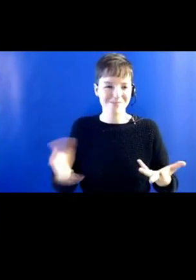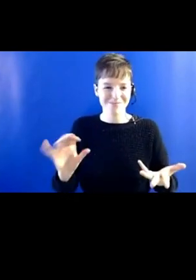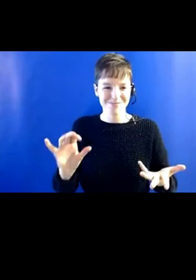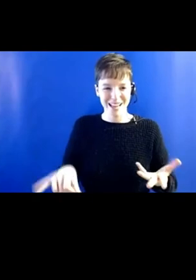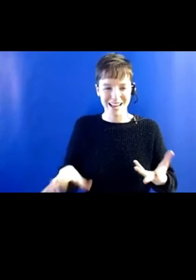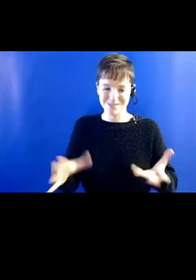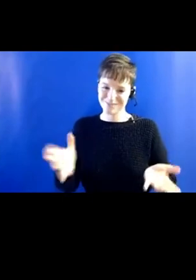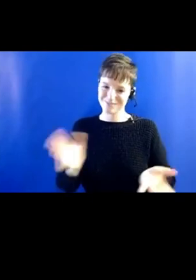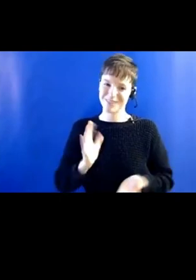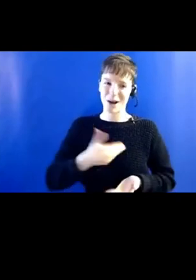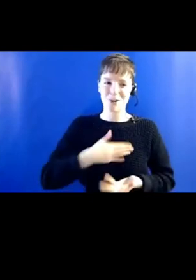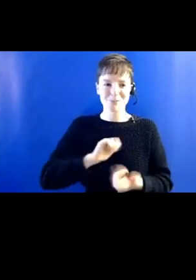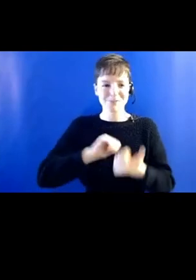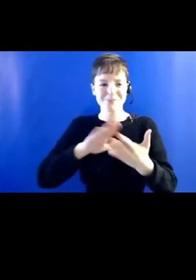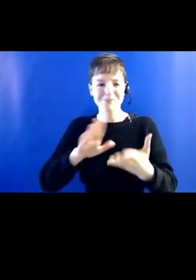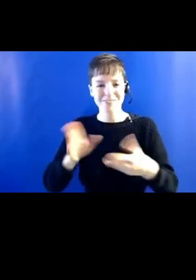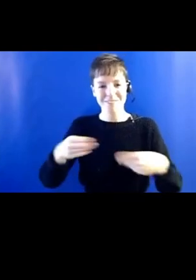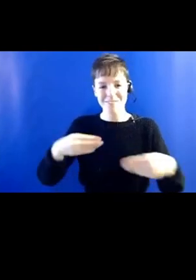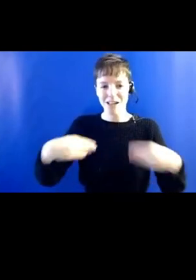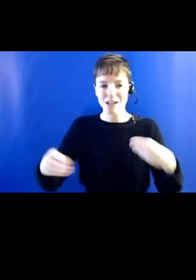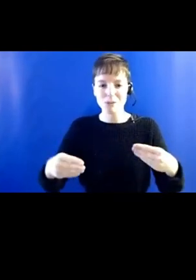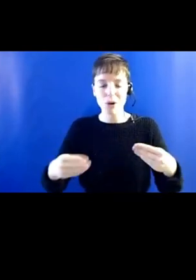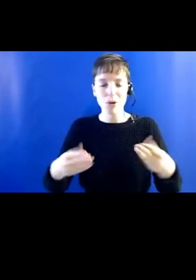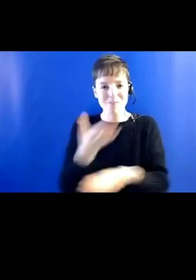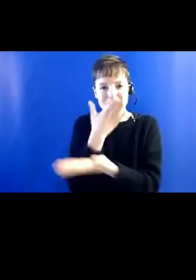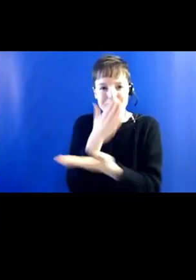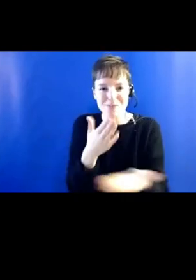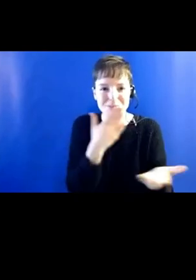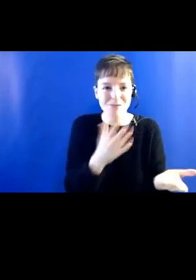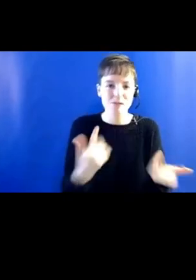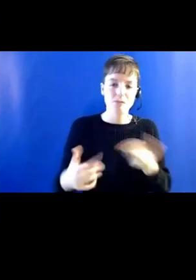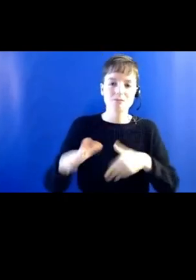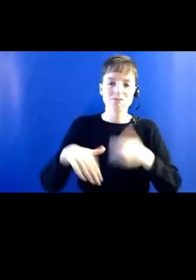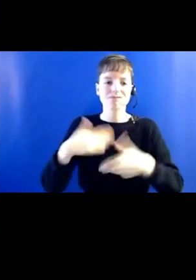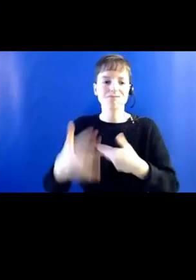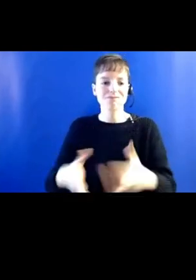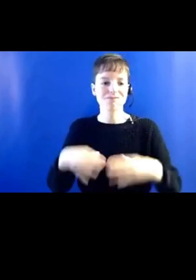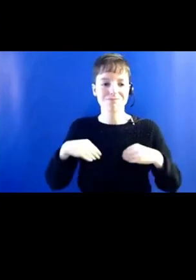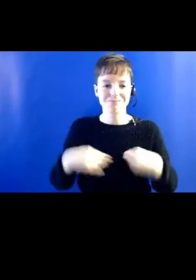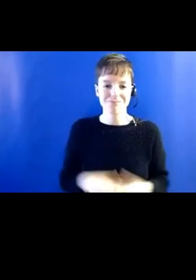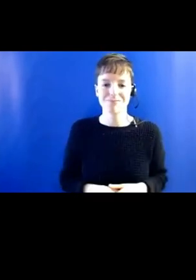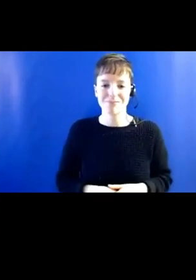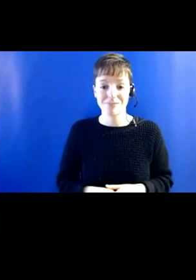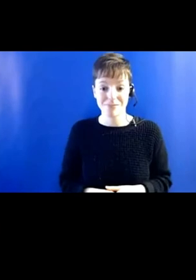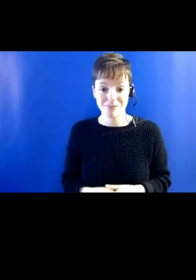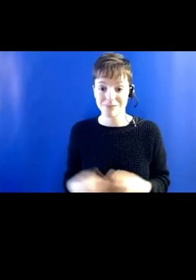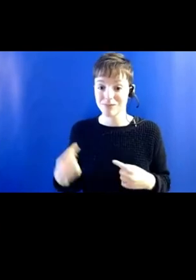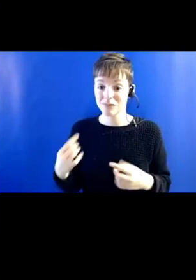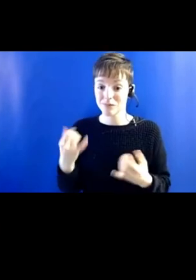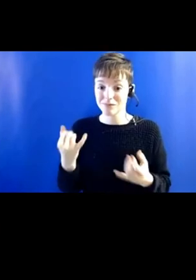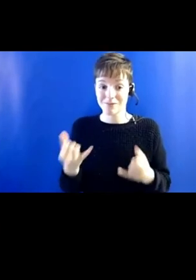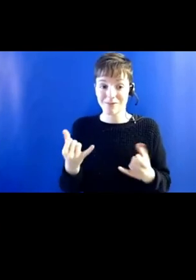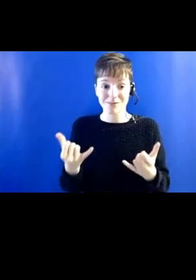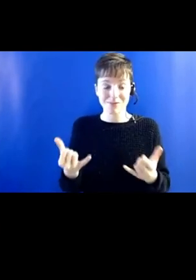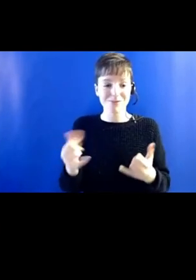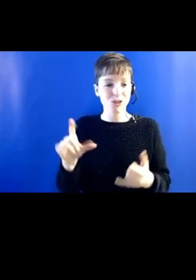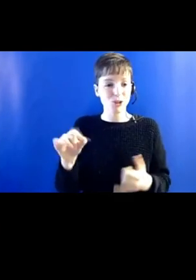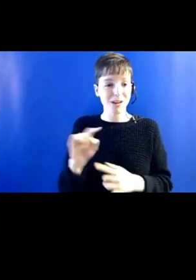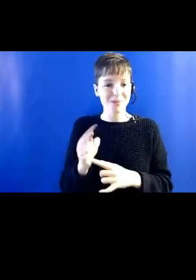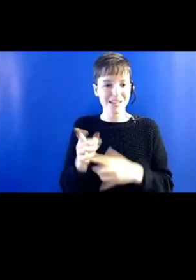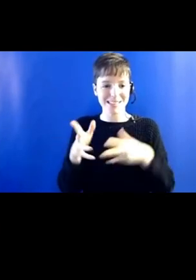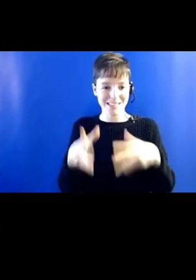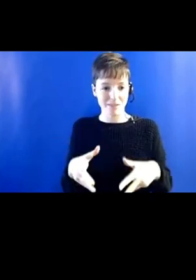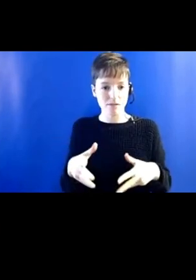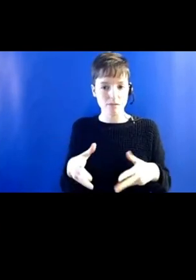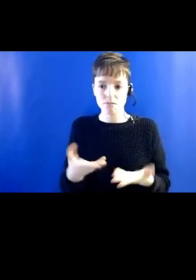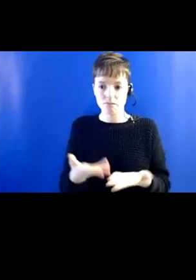this is how it goes. We're having to be a little bit flexible, so we appreciate everybody just rolling with it. So for the last 20-ish minutes,